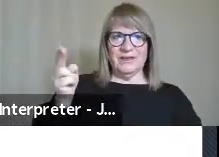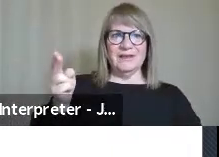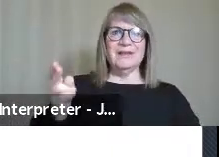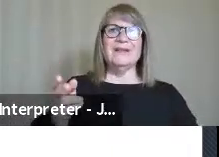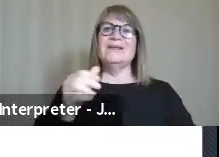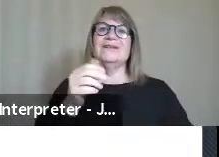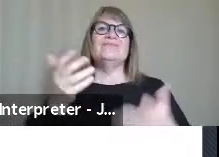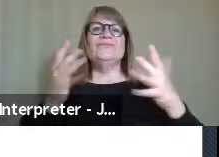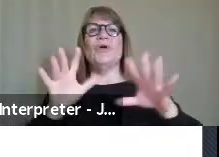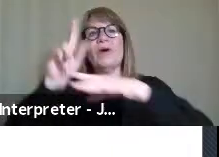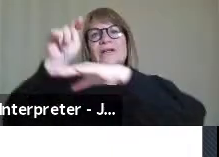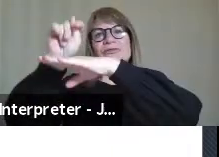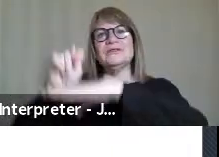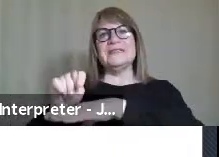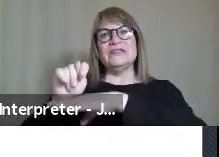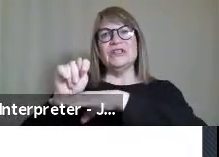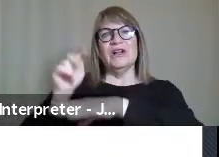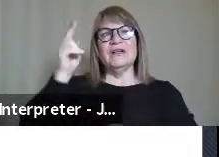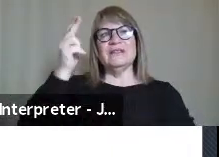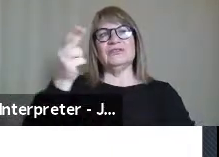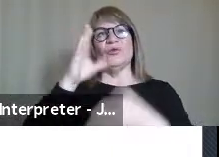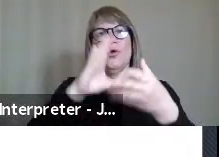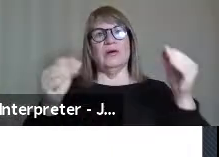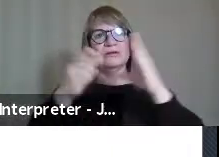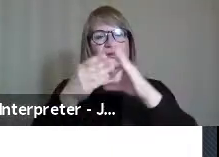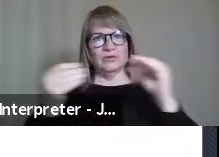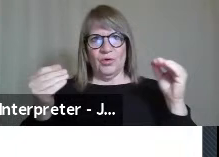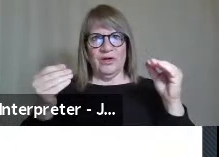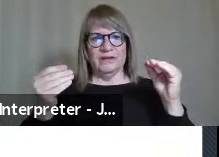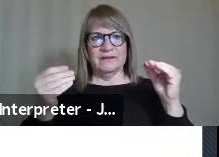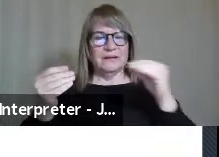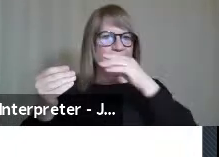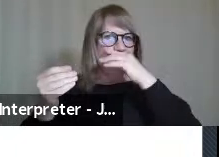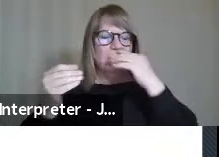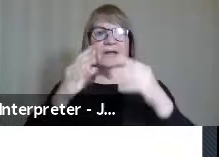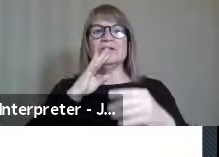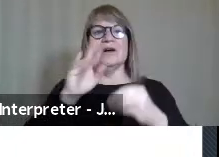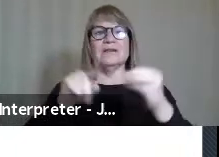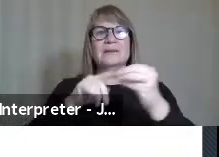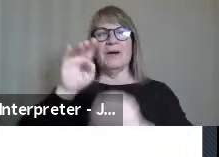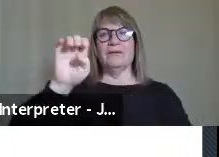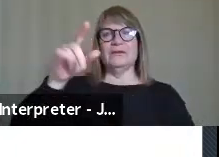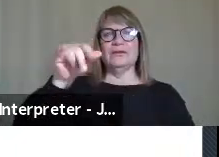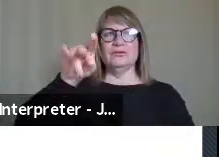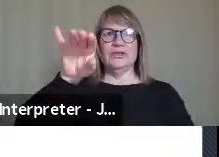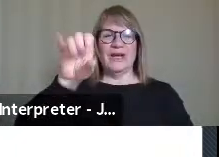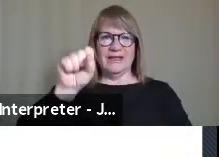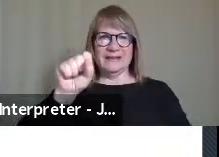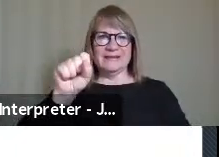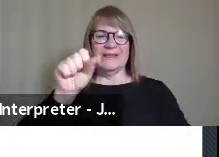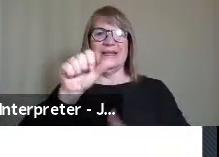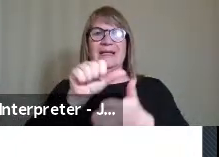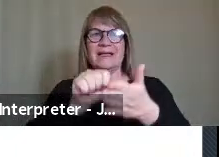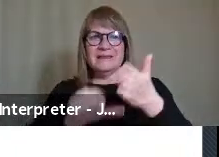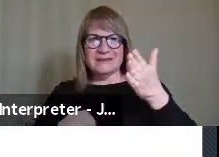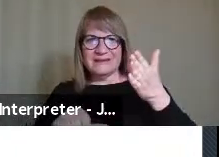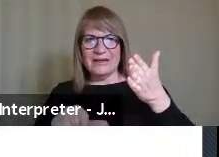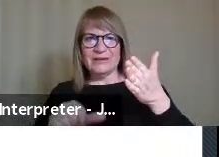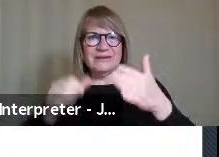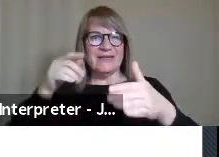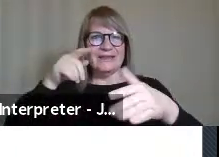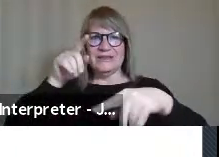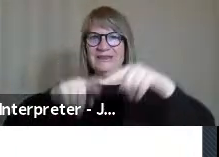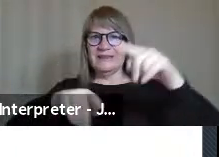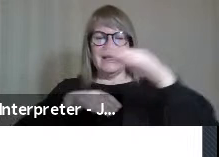narratives that will often situate eugenic sterilization as this injustice that lives in the past uh